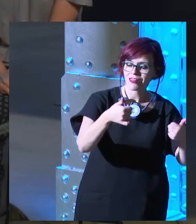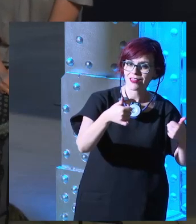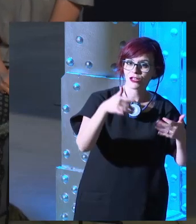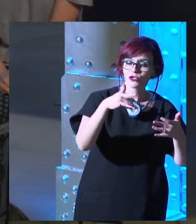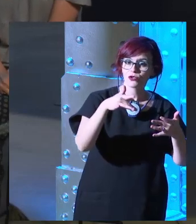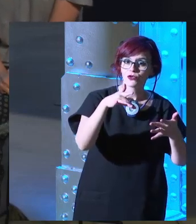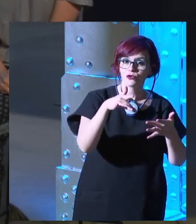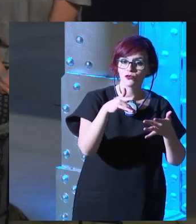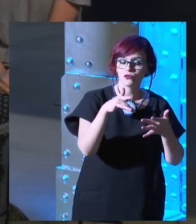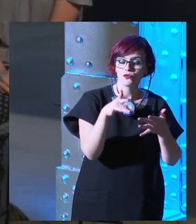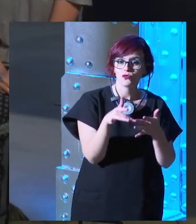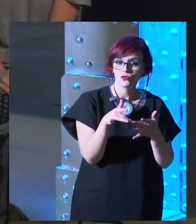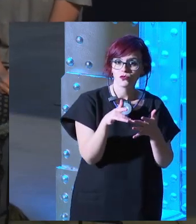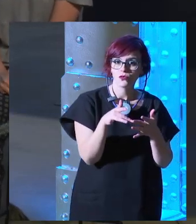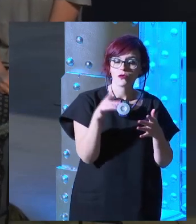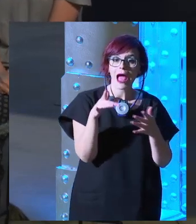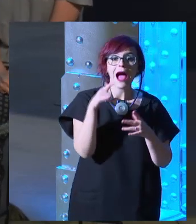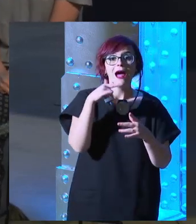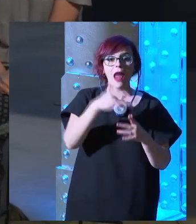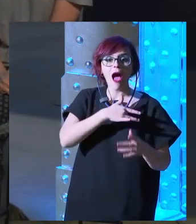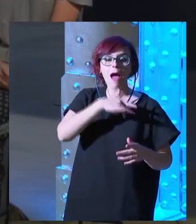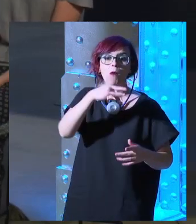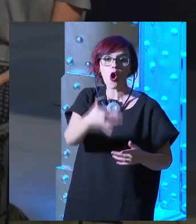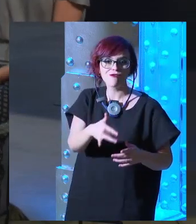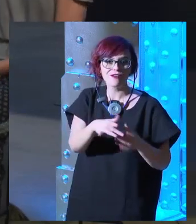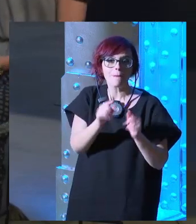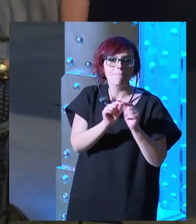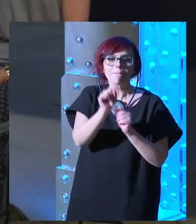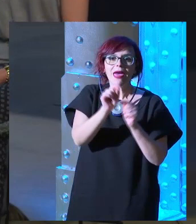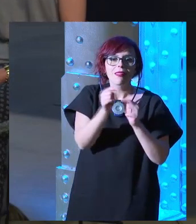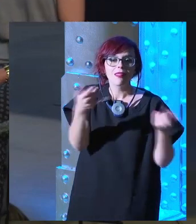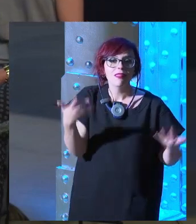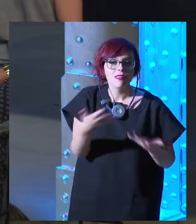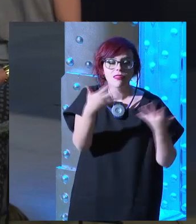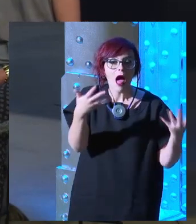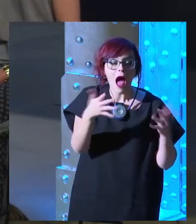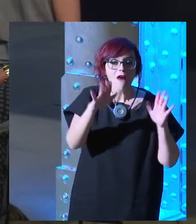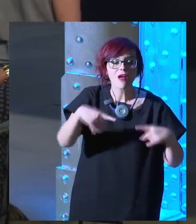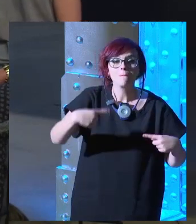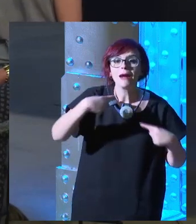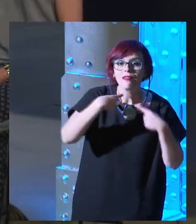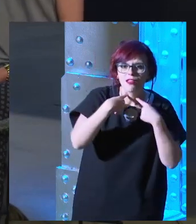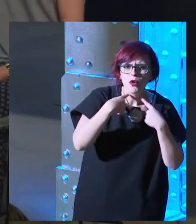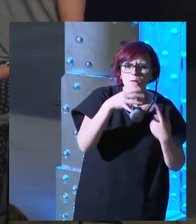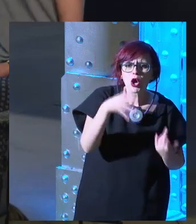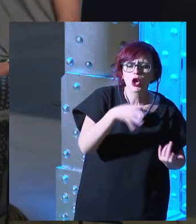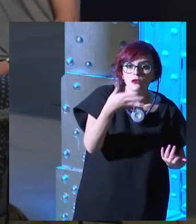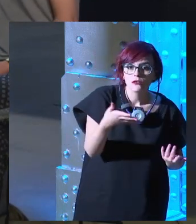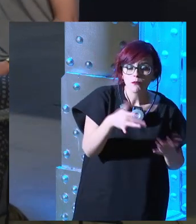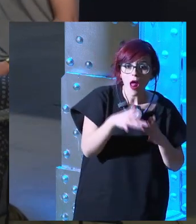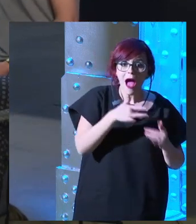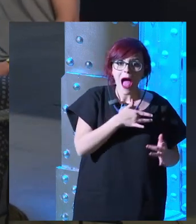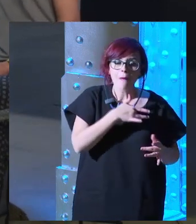loss? Why is the measure of love loss? Because love always seems to be about broken hearts